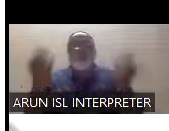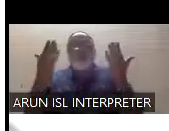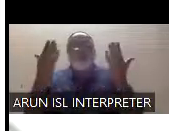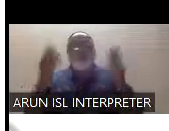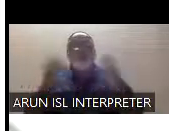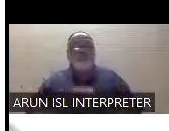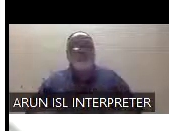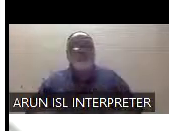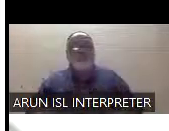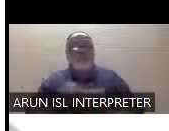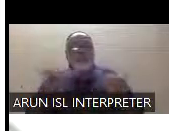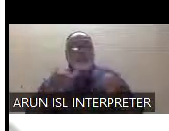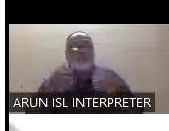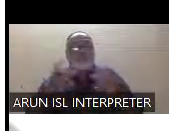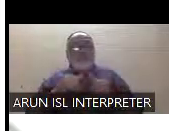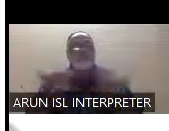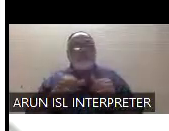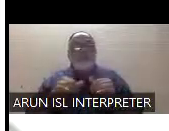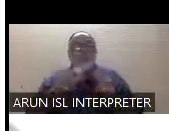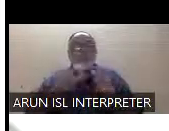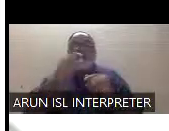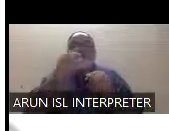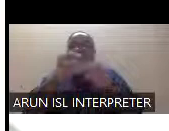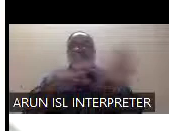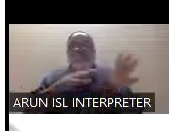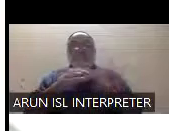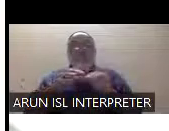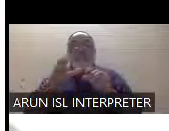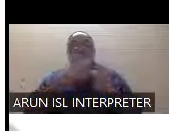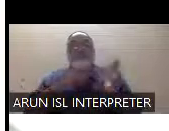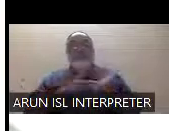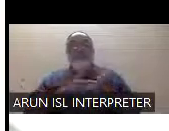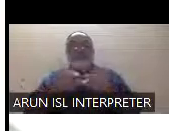Another important thing to note here is this, that India is almost